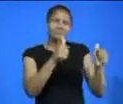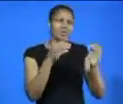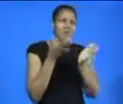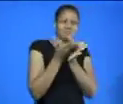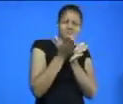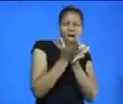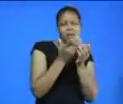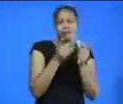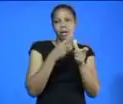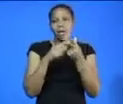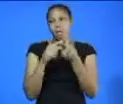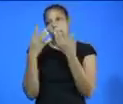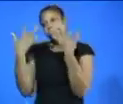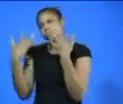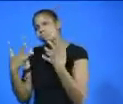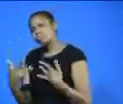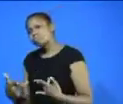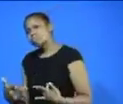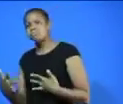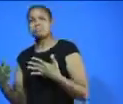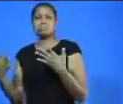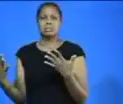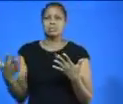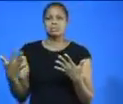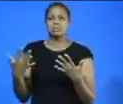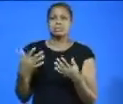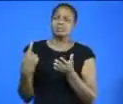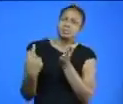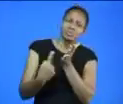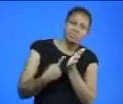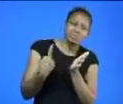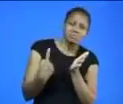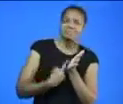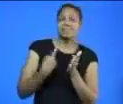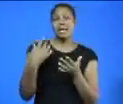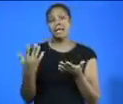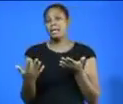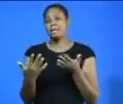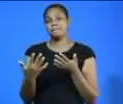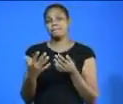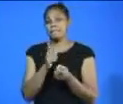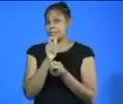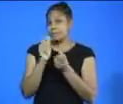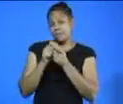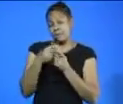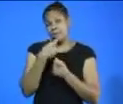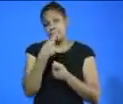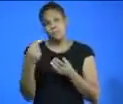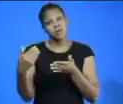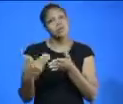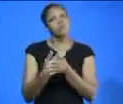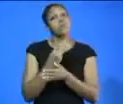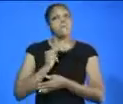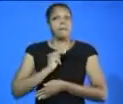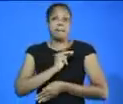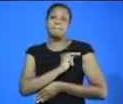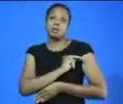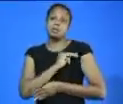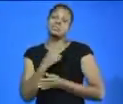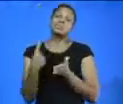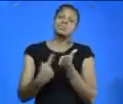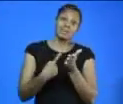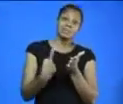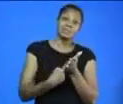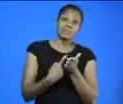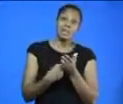mountain rather, but the valley pulls you down. And sometimes, particularly I say this for our new believers,